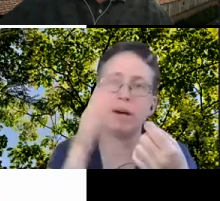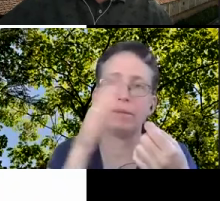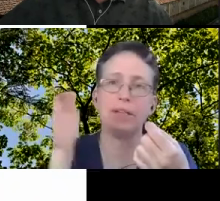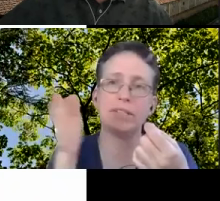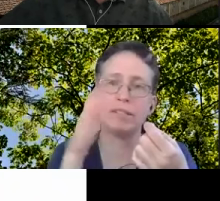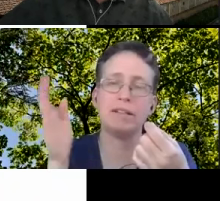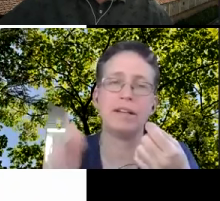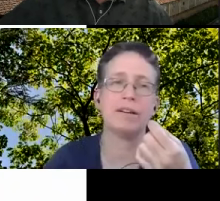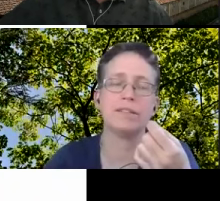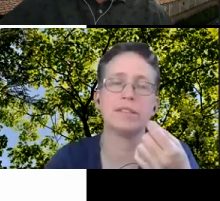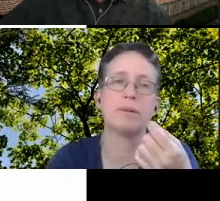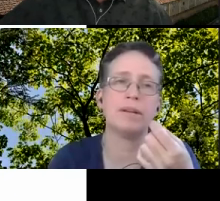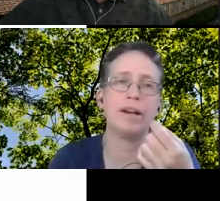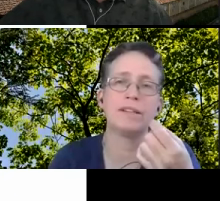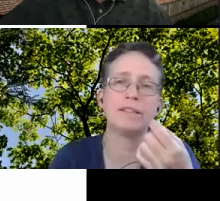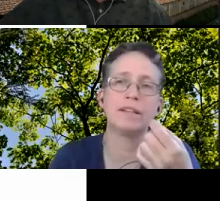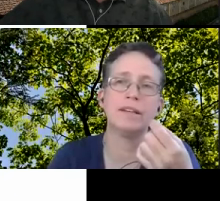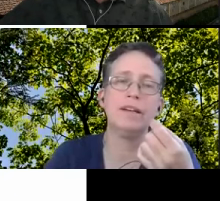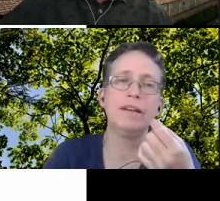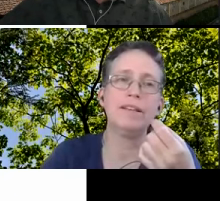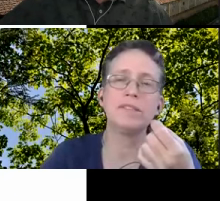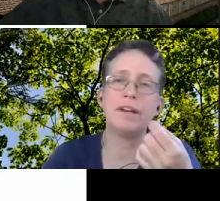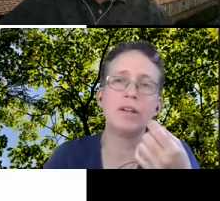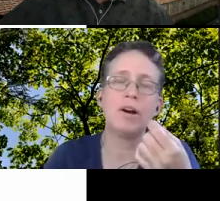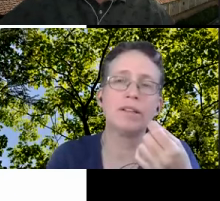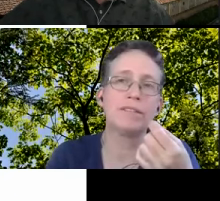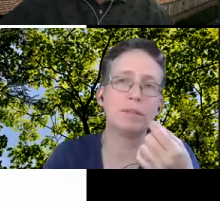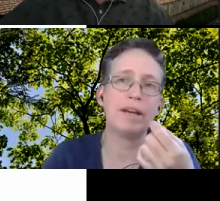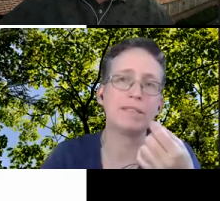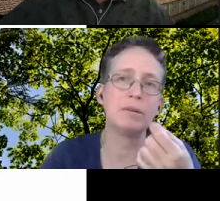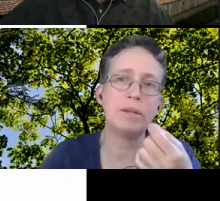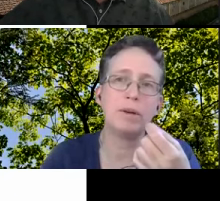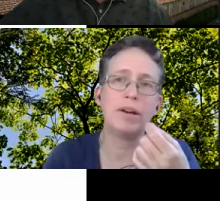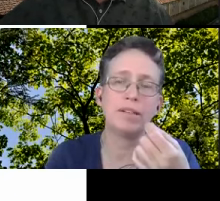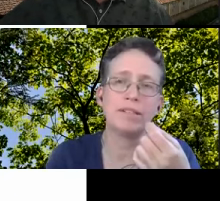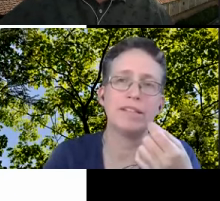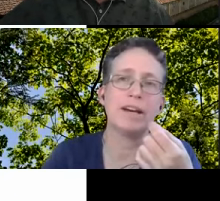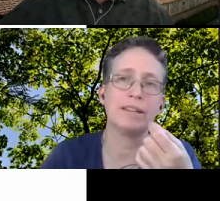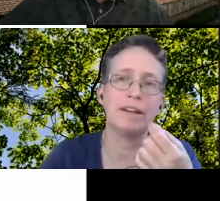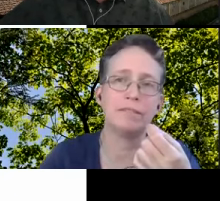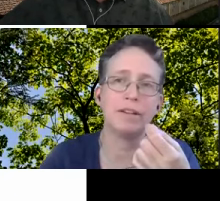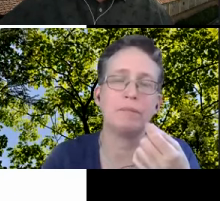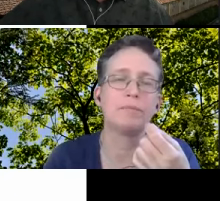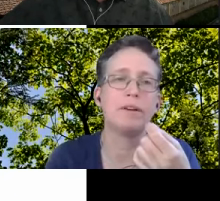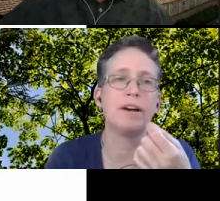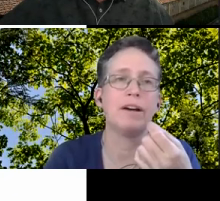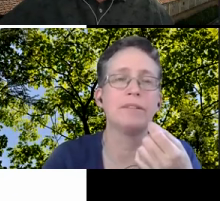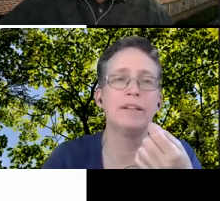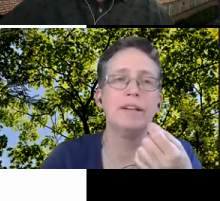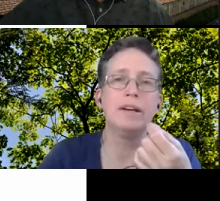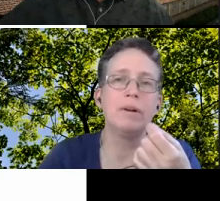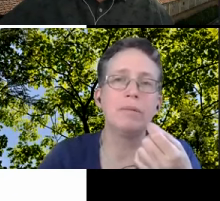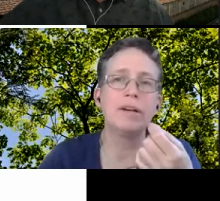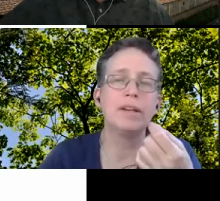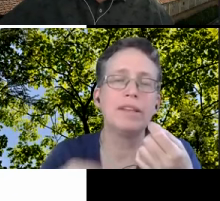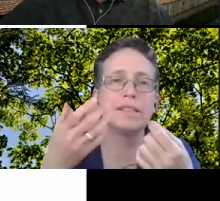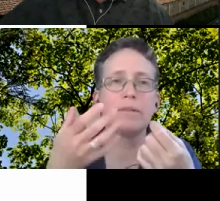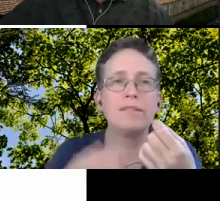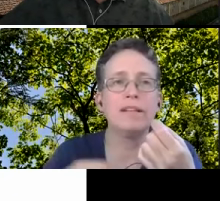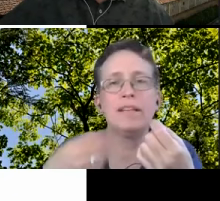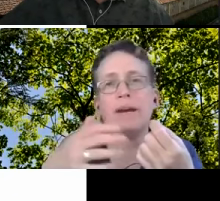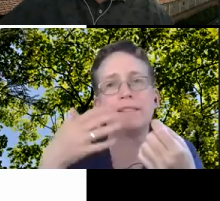between populations in and out of the suburban areas, and these are very long-lived plants, so it would be quite hard to detect that right off. One of the